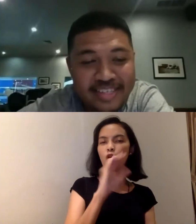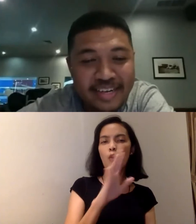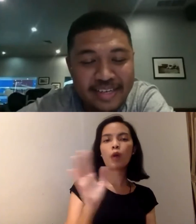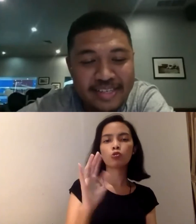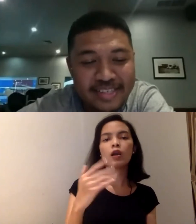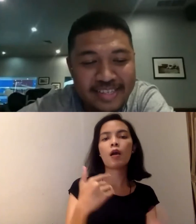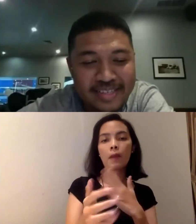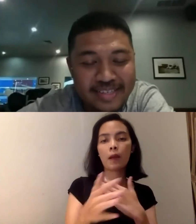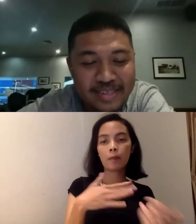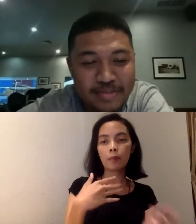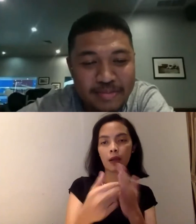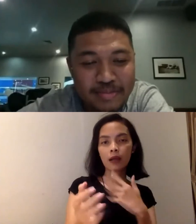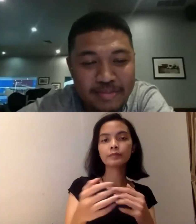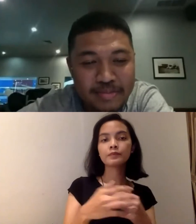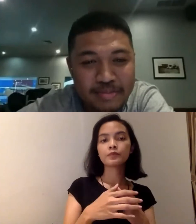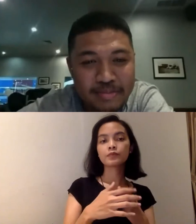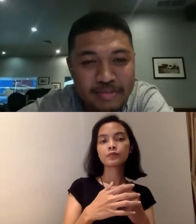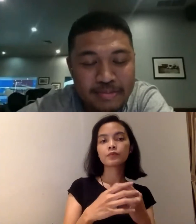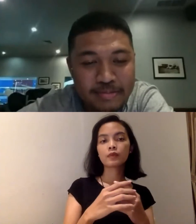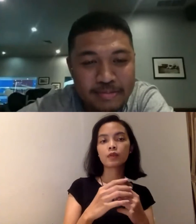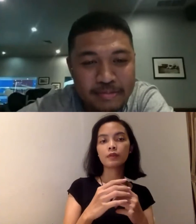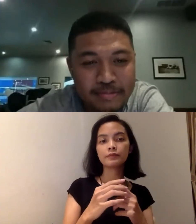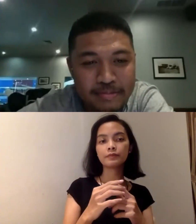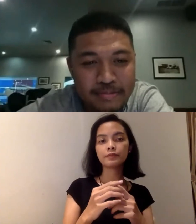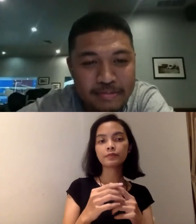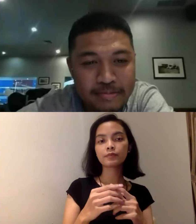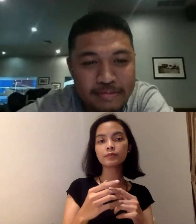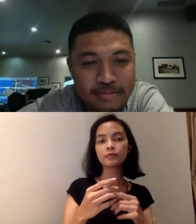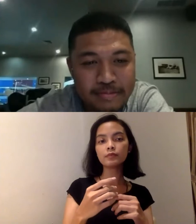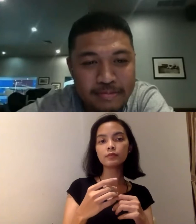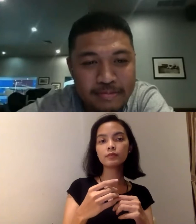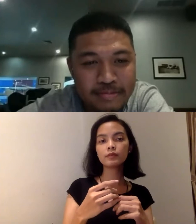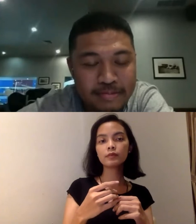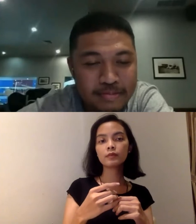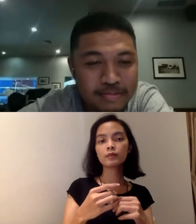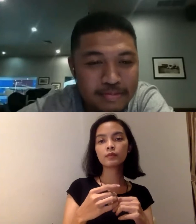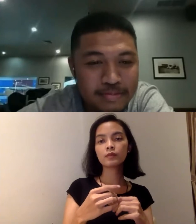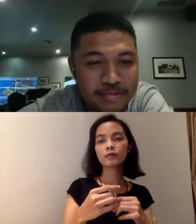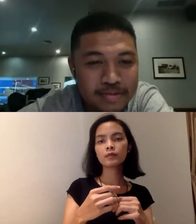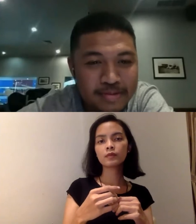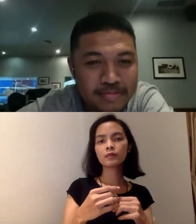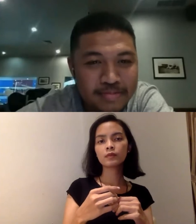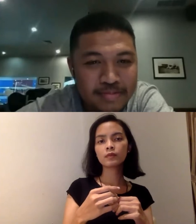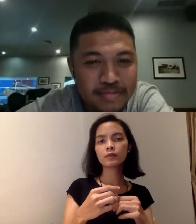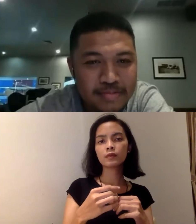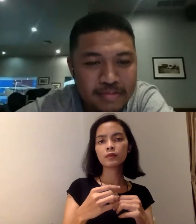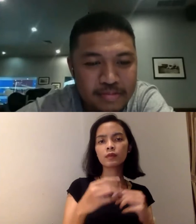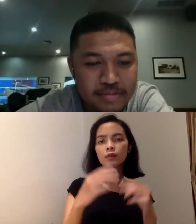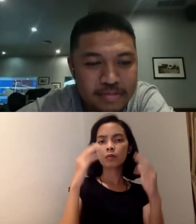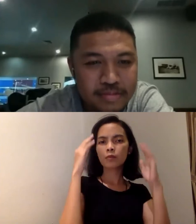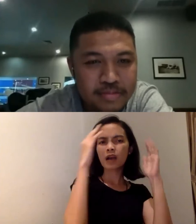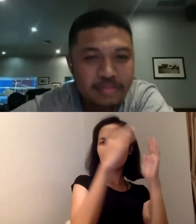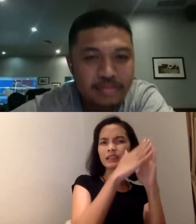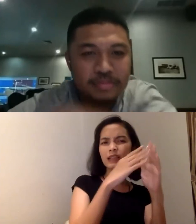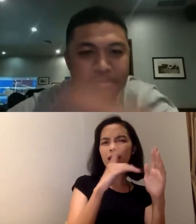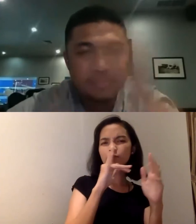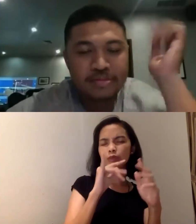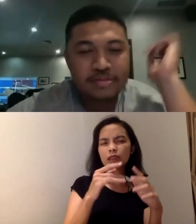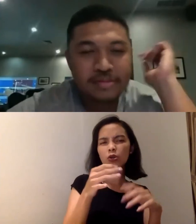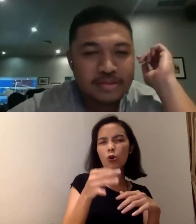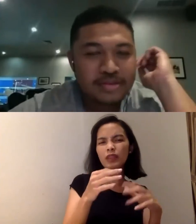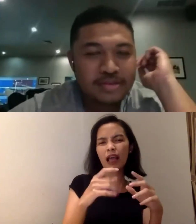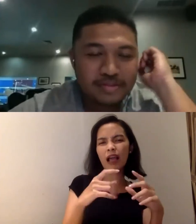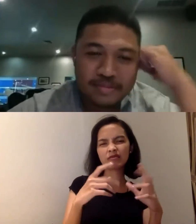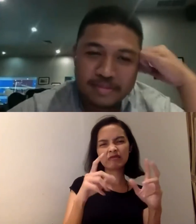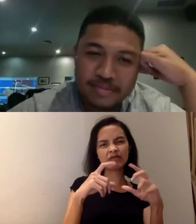Now, to follow up on your question, Khozy, that Makassar is not loving.